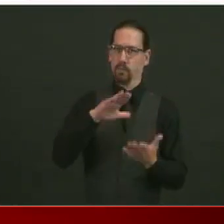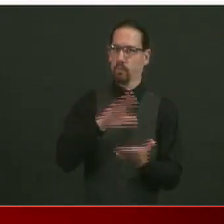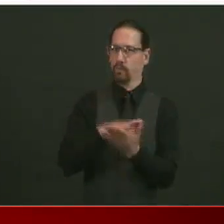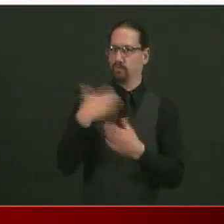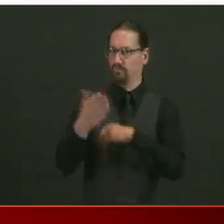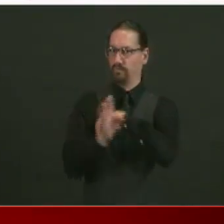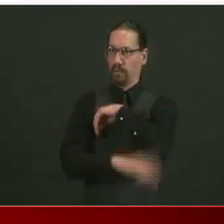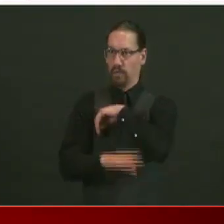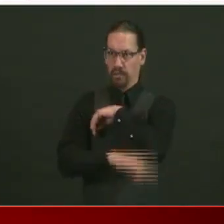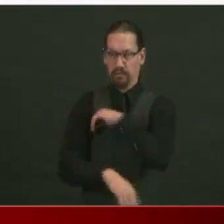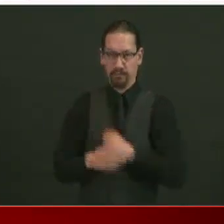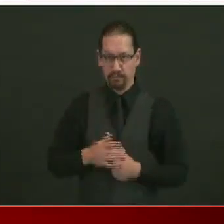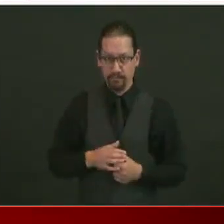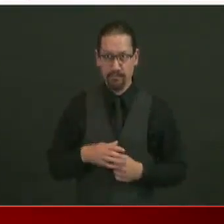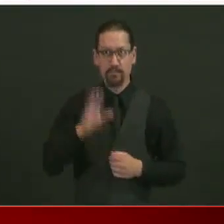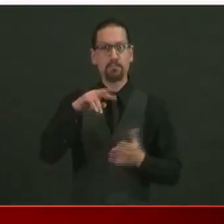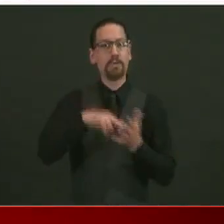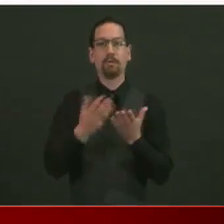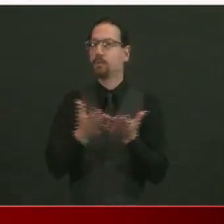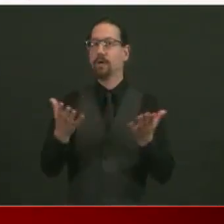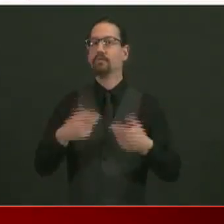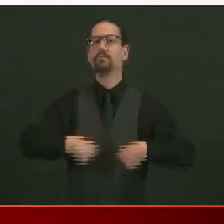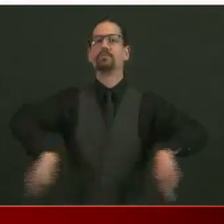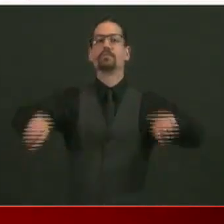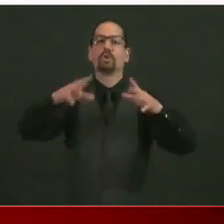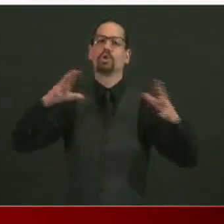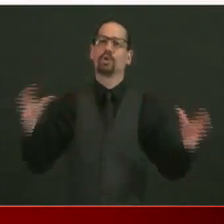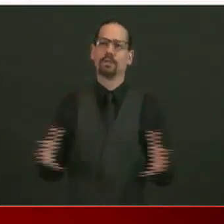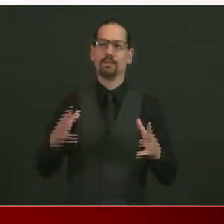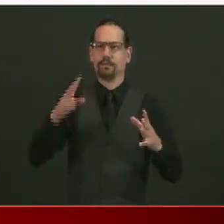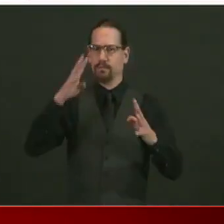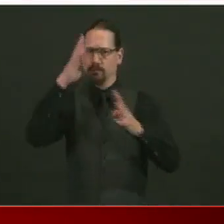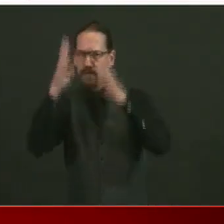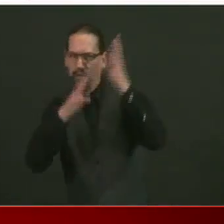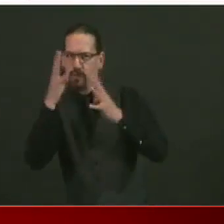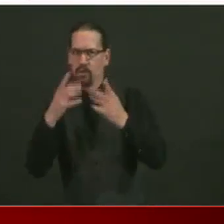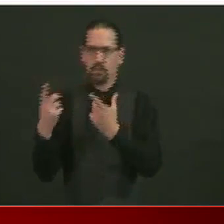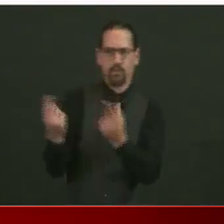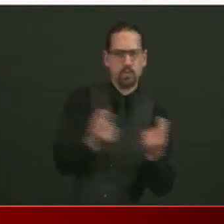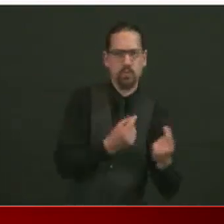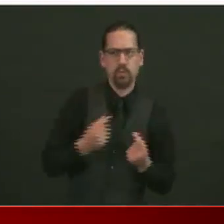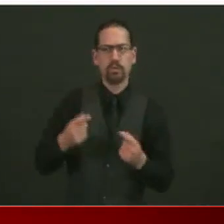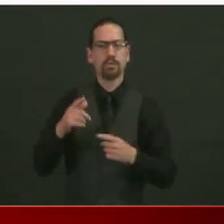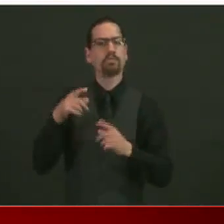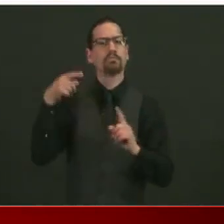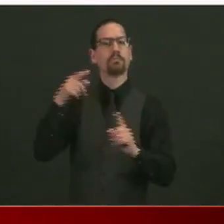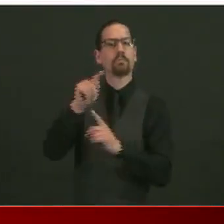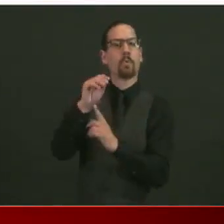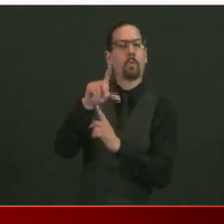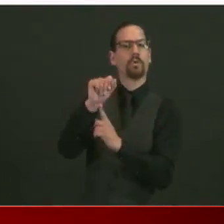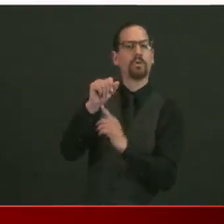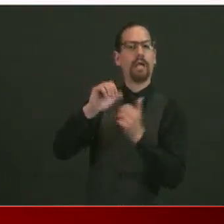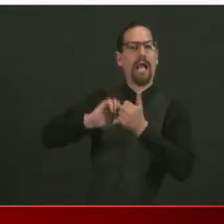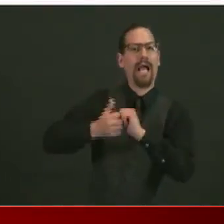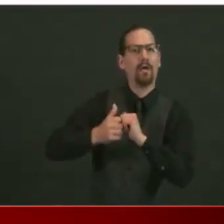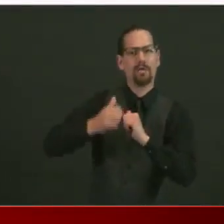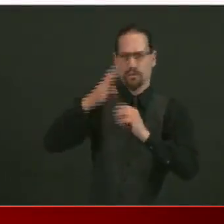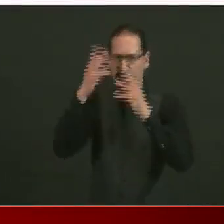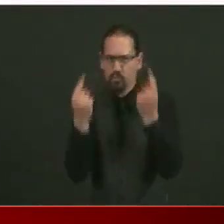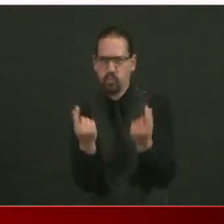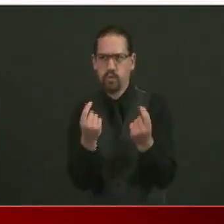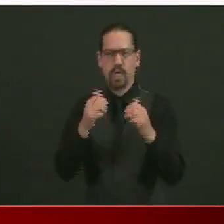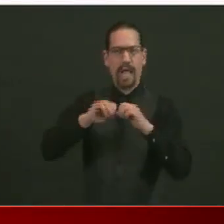be working together to create tools that would help schools reopen safely. I want to make sure that I reiterate